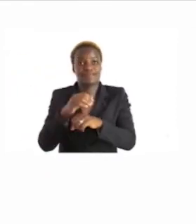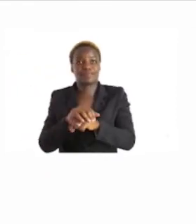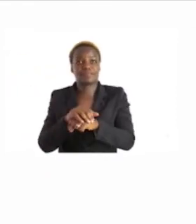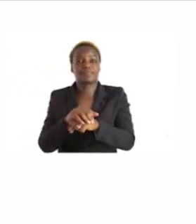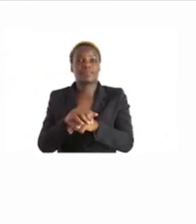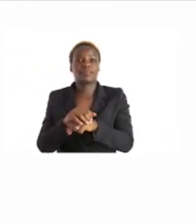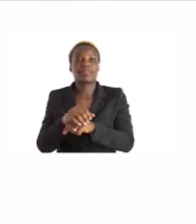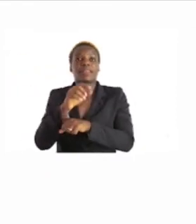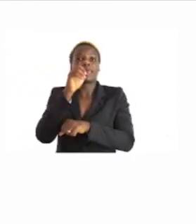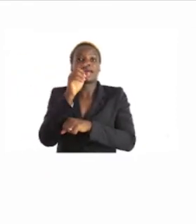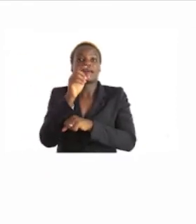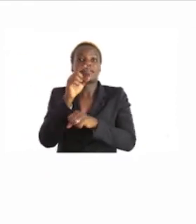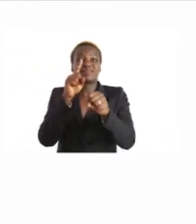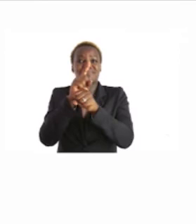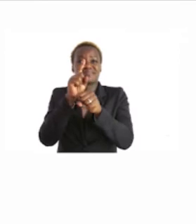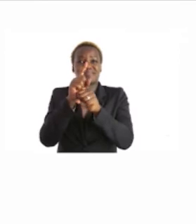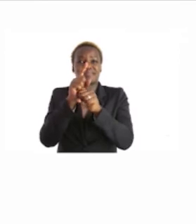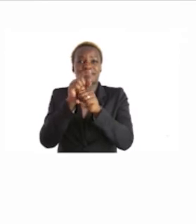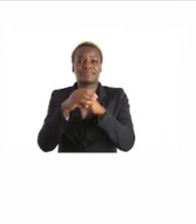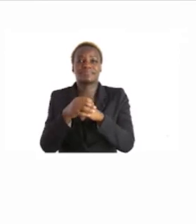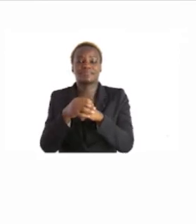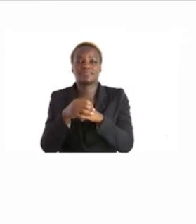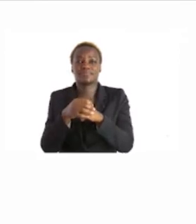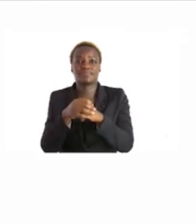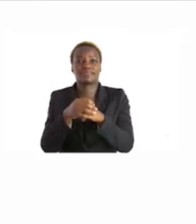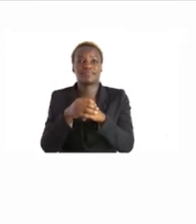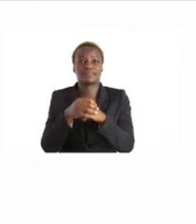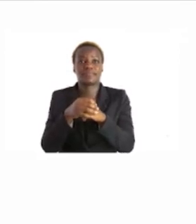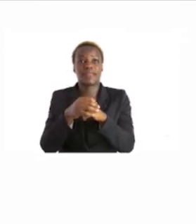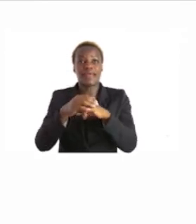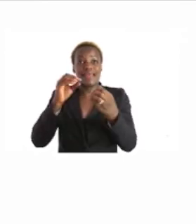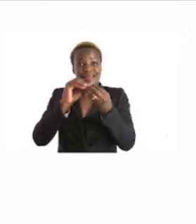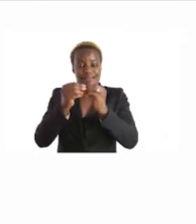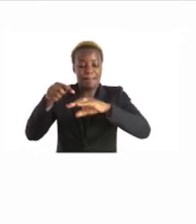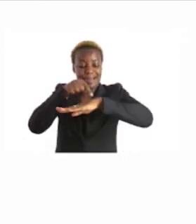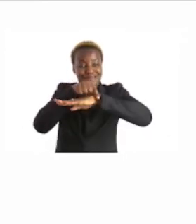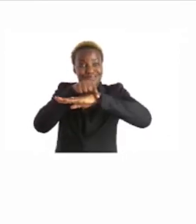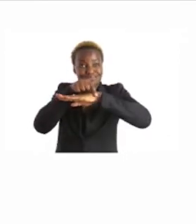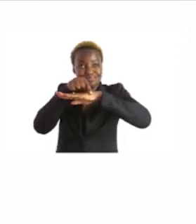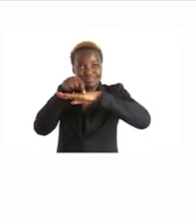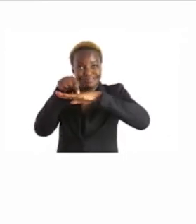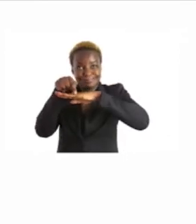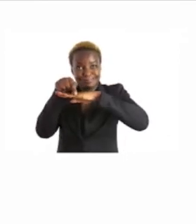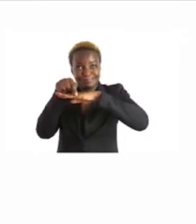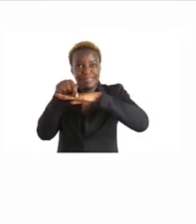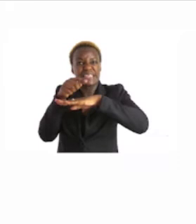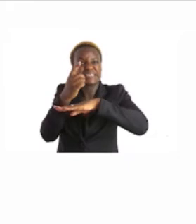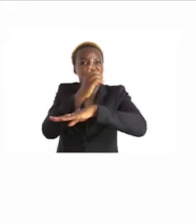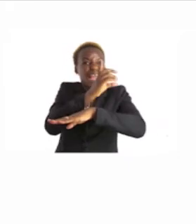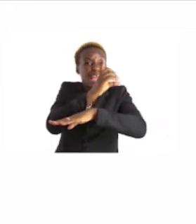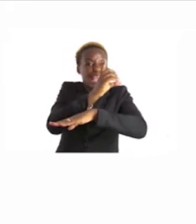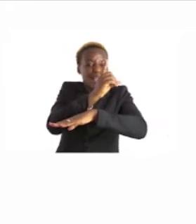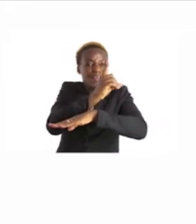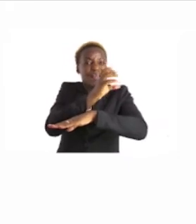the number which is, look at the digit that has been underlined. Is it at the place for the hundreds, or is it